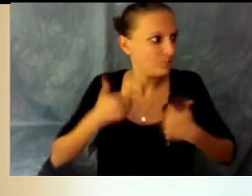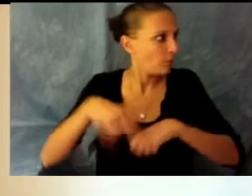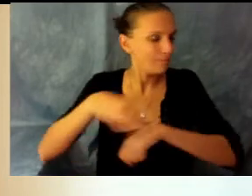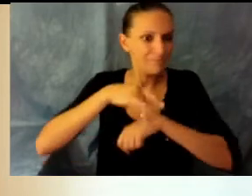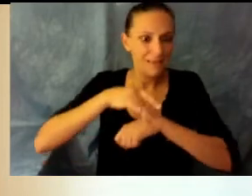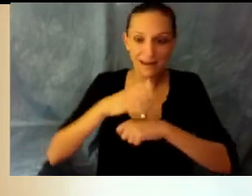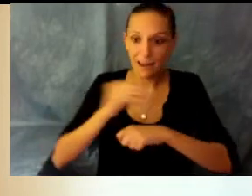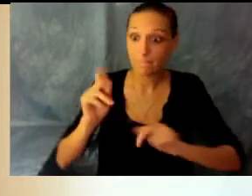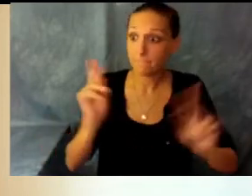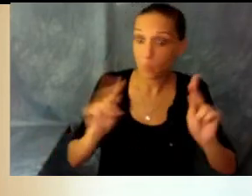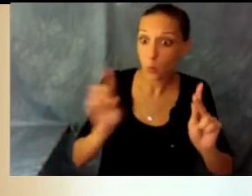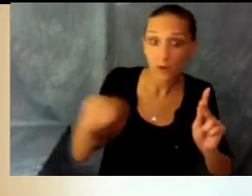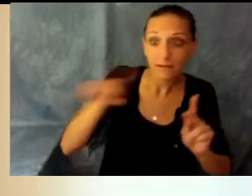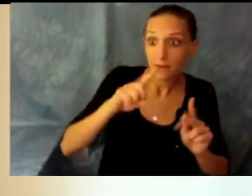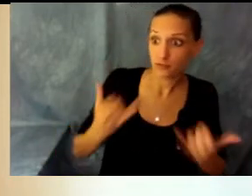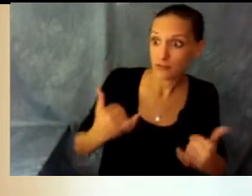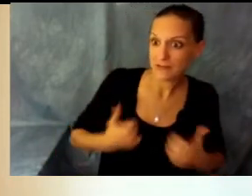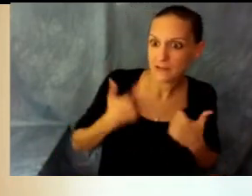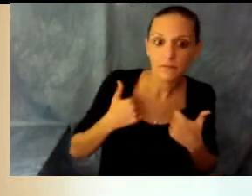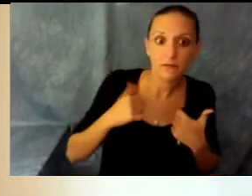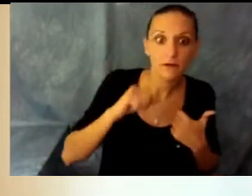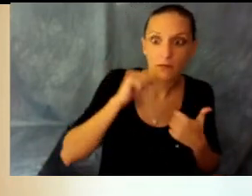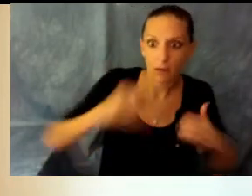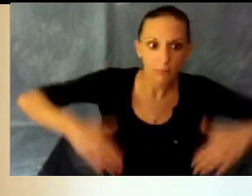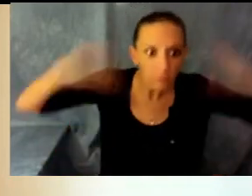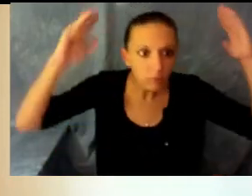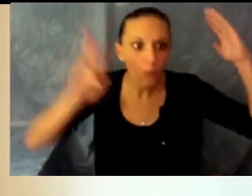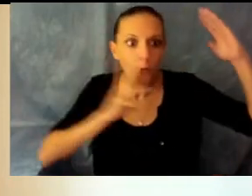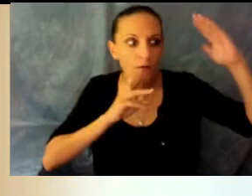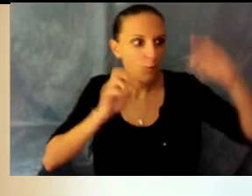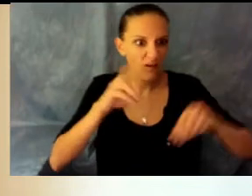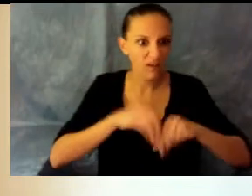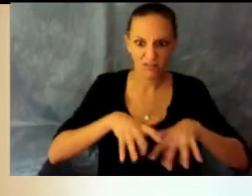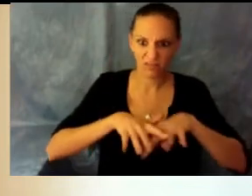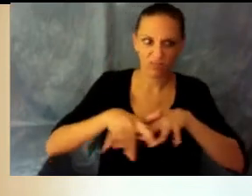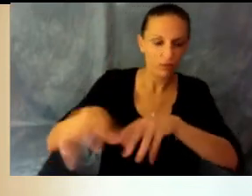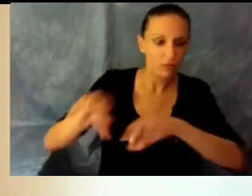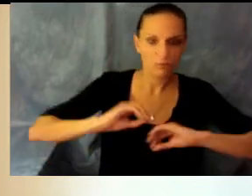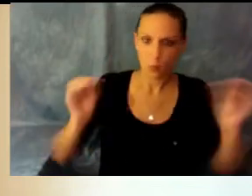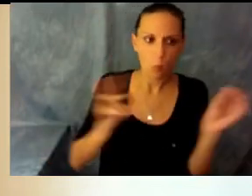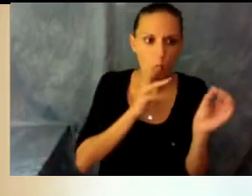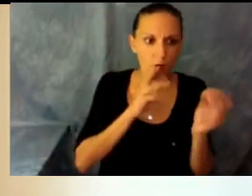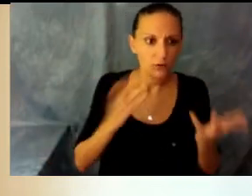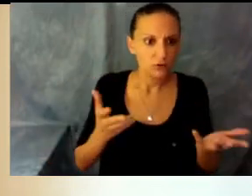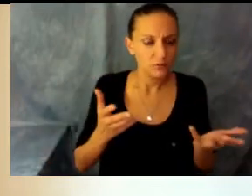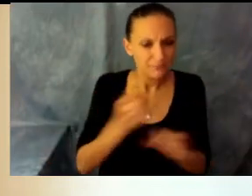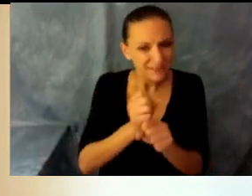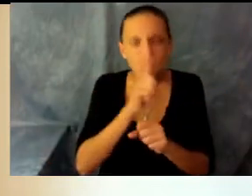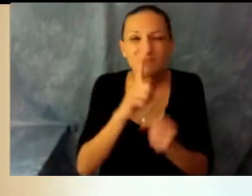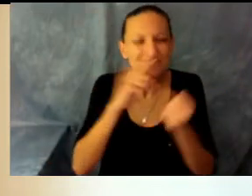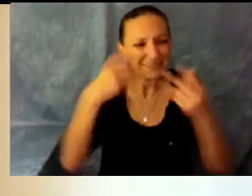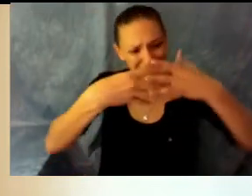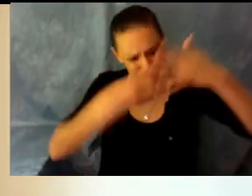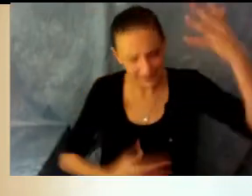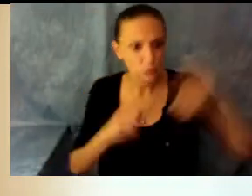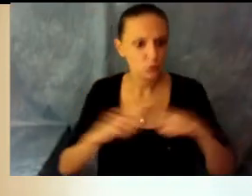they currently live are not either underwater or in a wasteland where there is no water. There are a lot of things to fight for, and